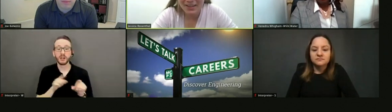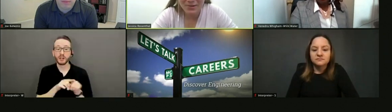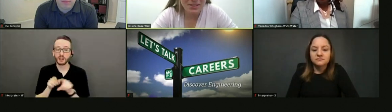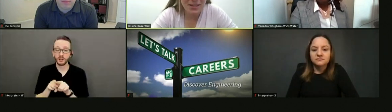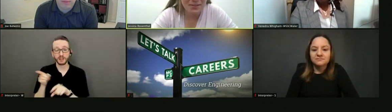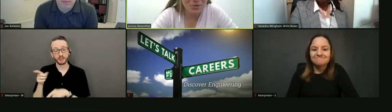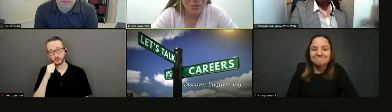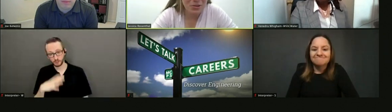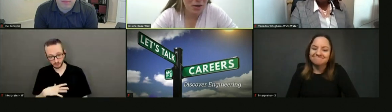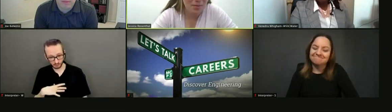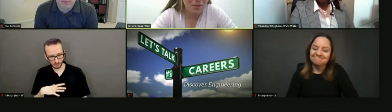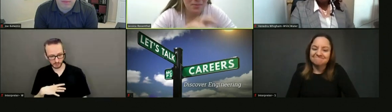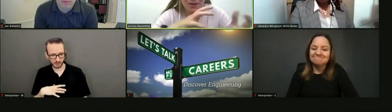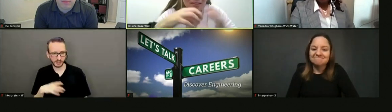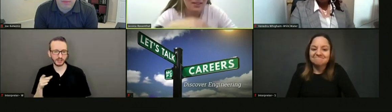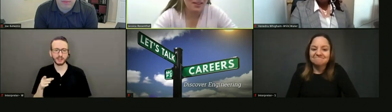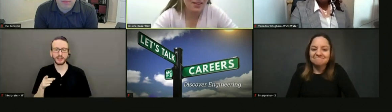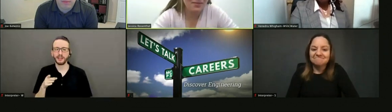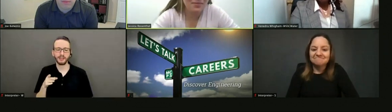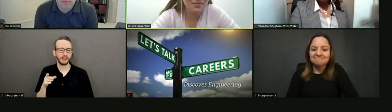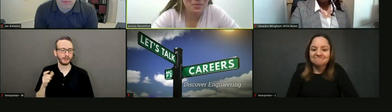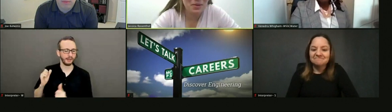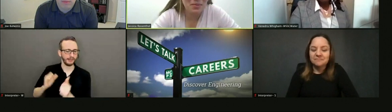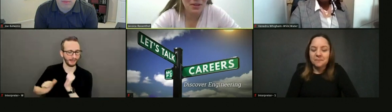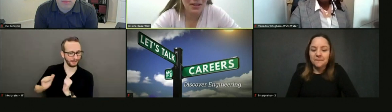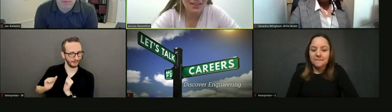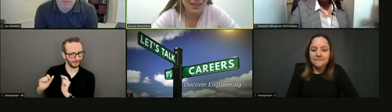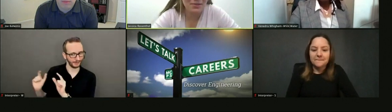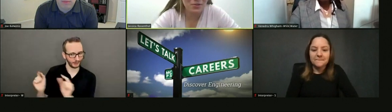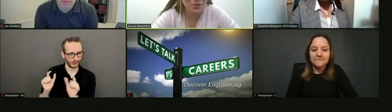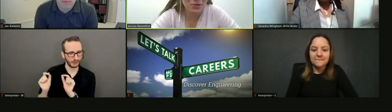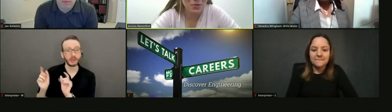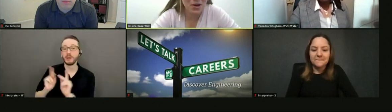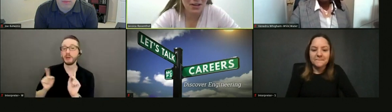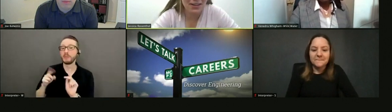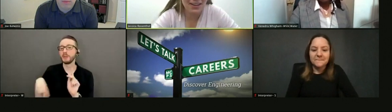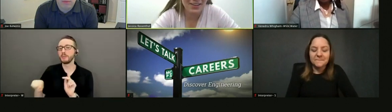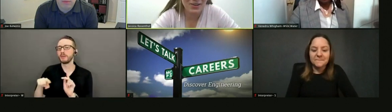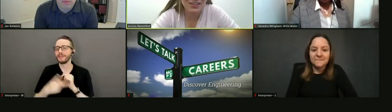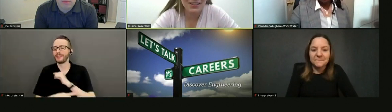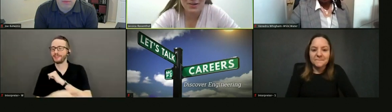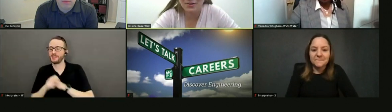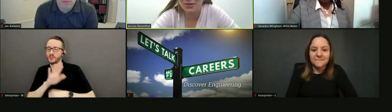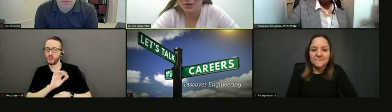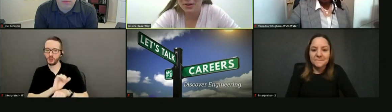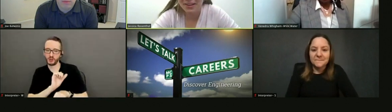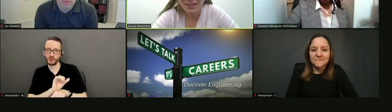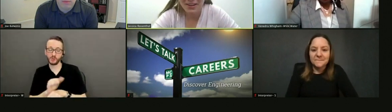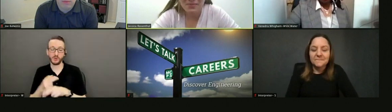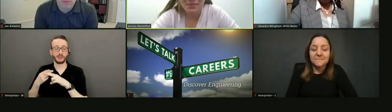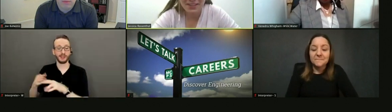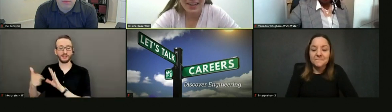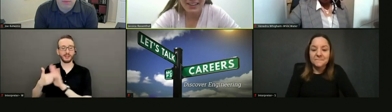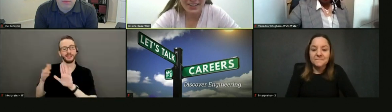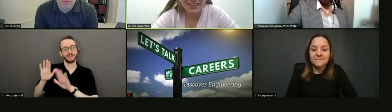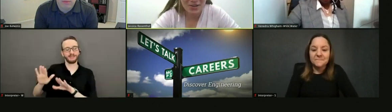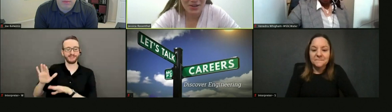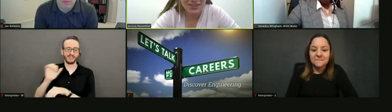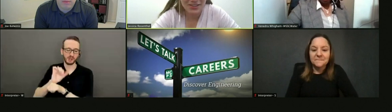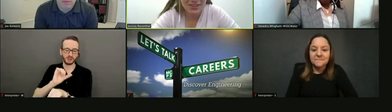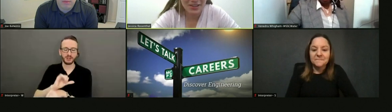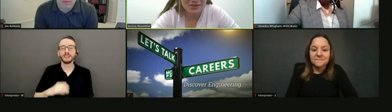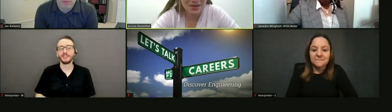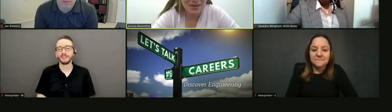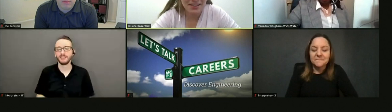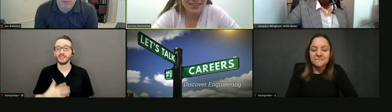woman. And there was kind of some juicy drama about some people that kind of stole her work and called it their own. So, yeah, I'd